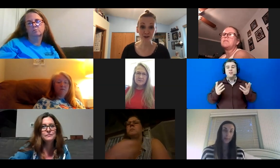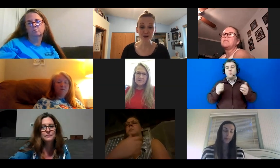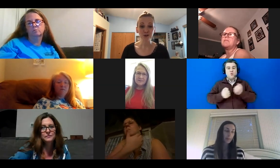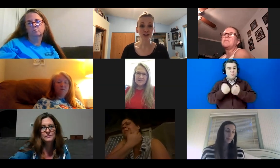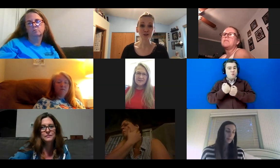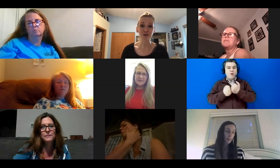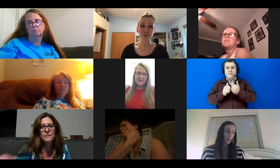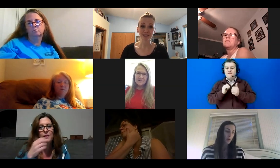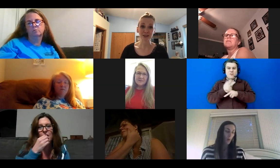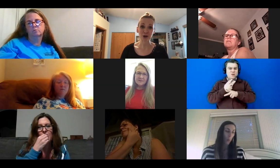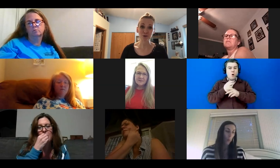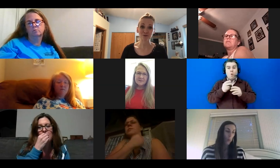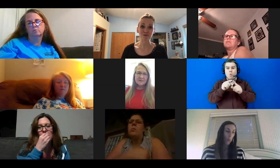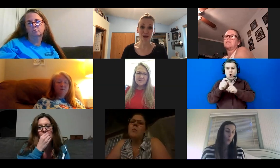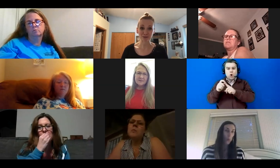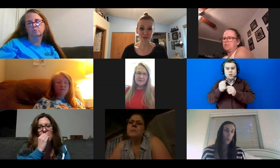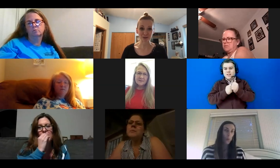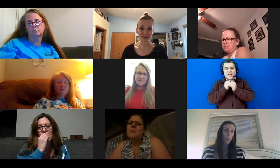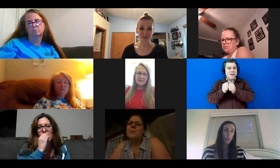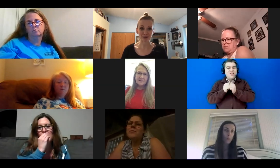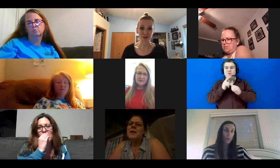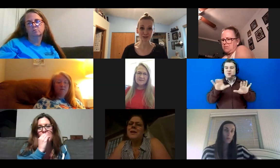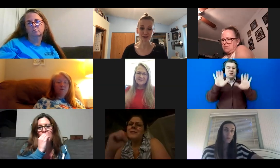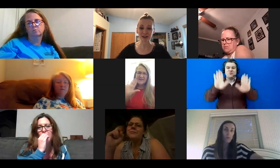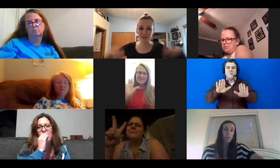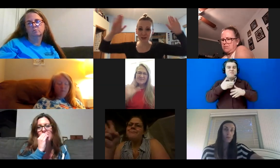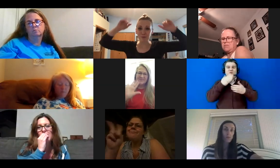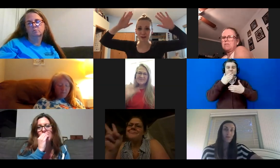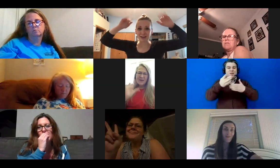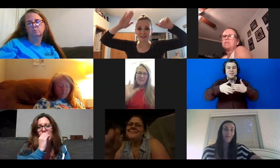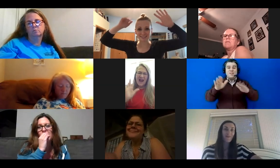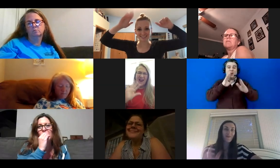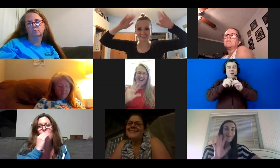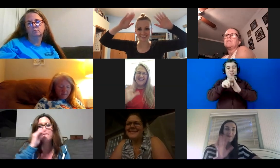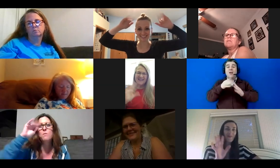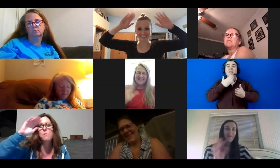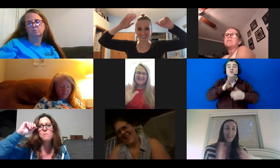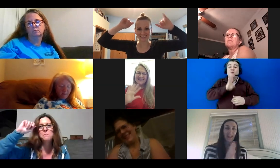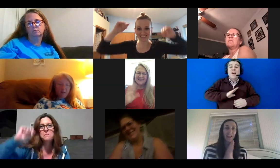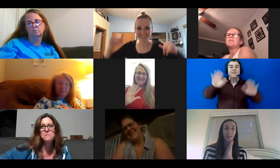together. You guys are doing amazing, and I hope you have a fabulous weekend. I'll talk to you later. And thank you, Brandon.